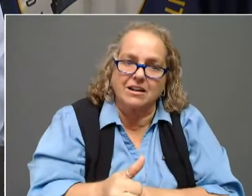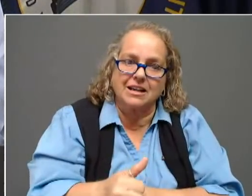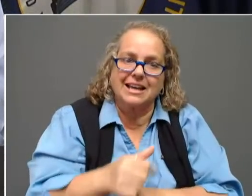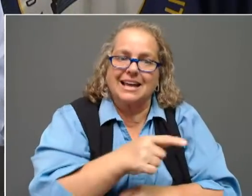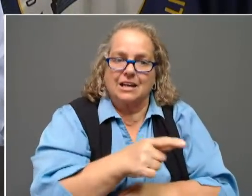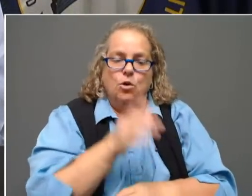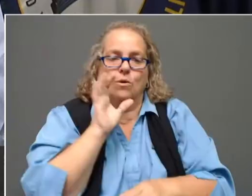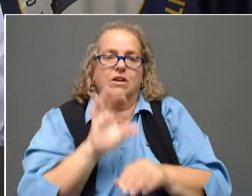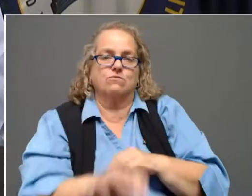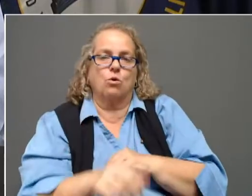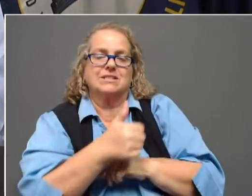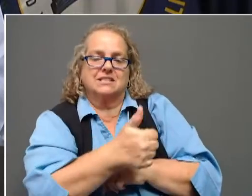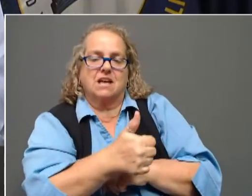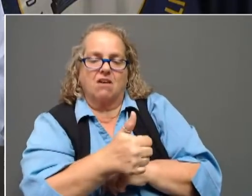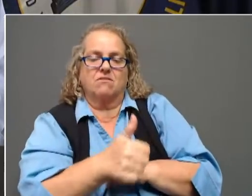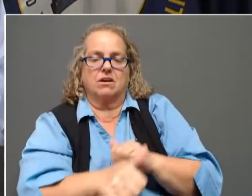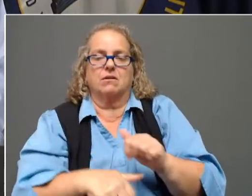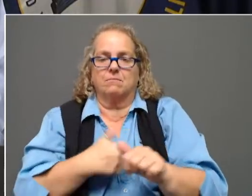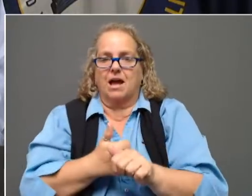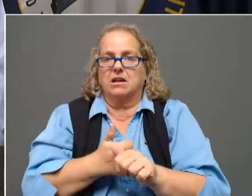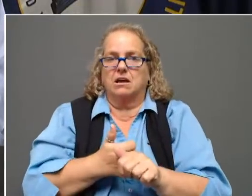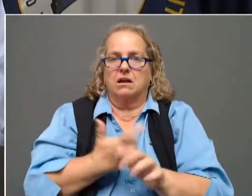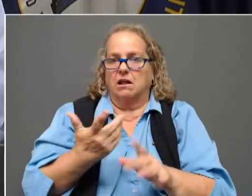end with real consequences.